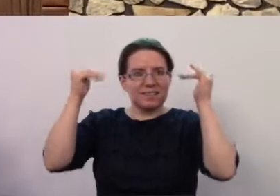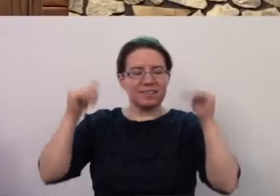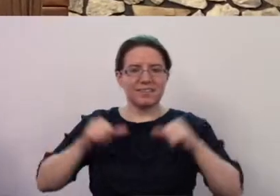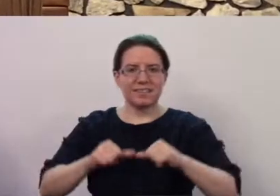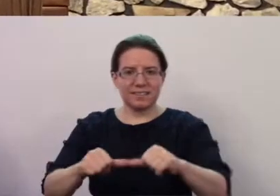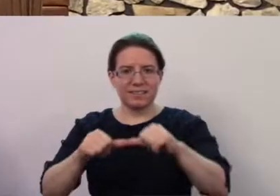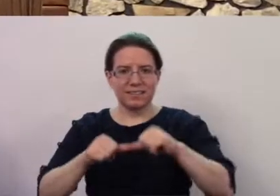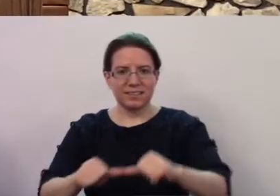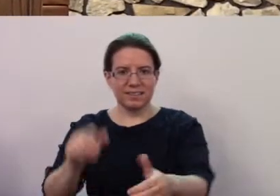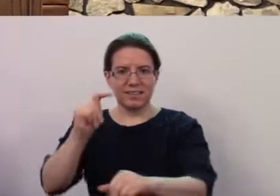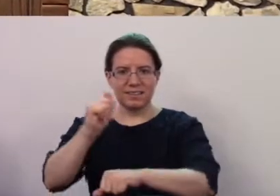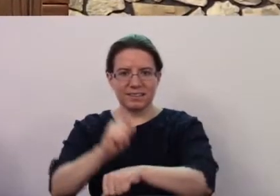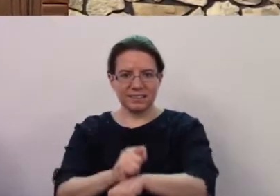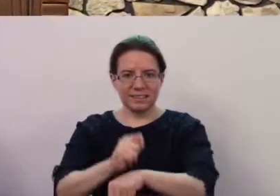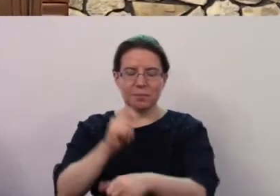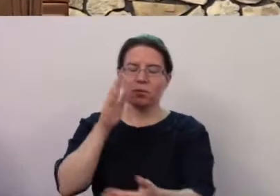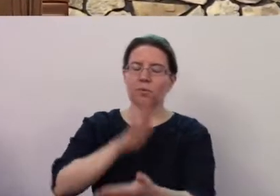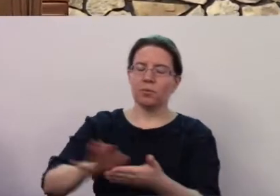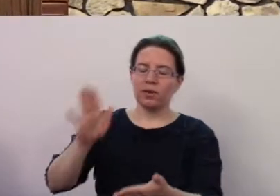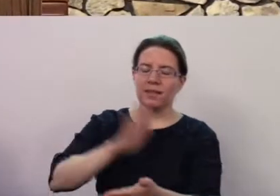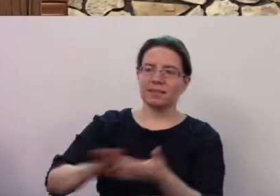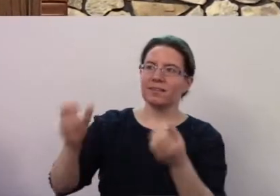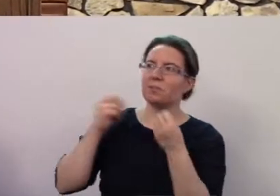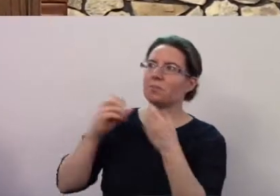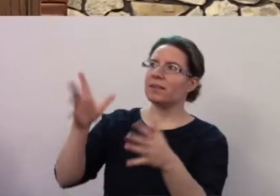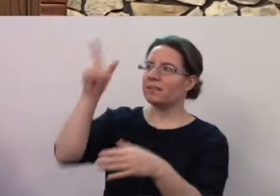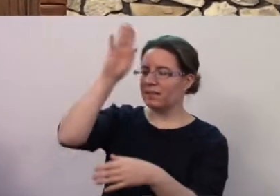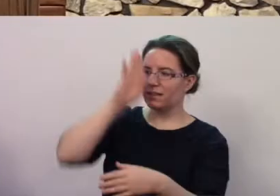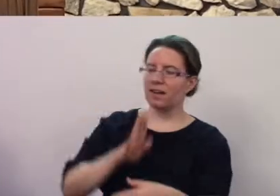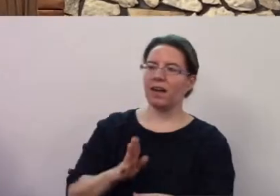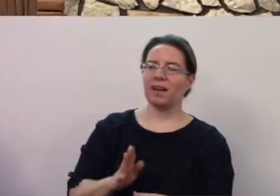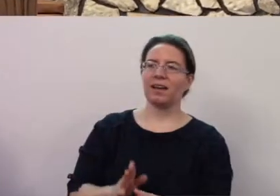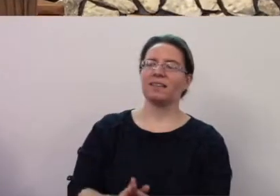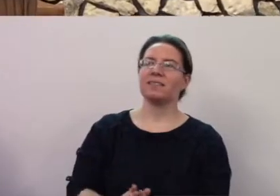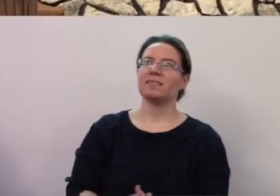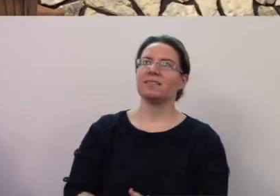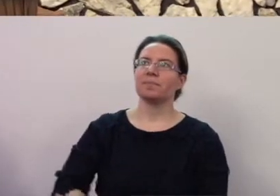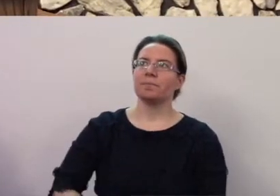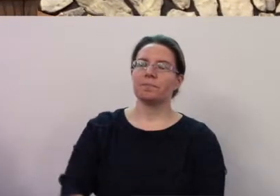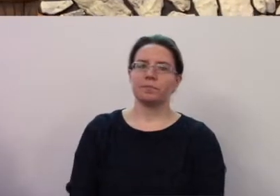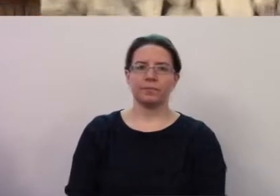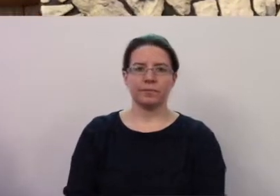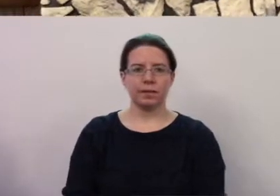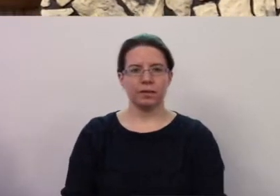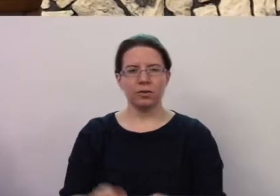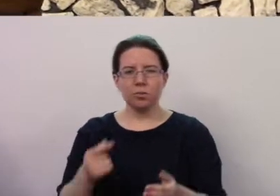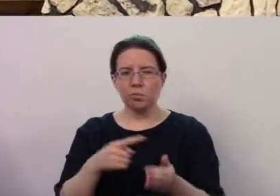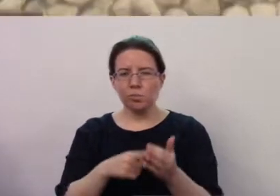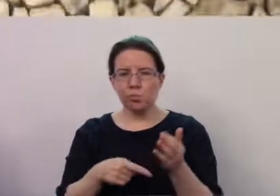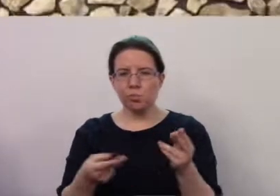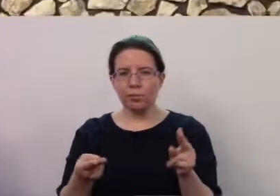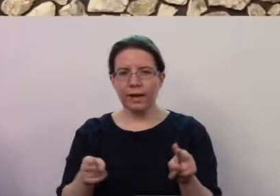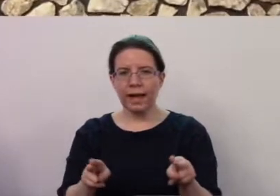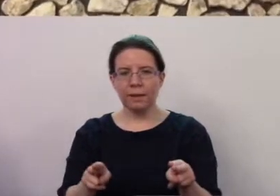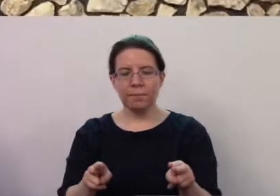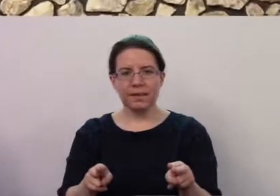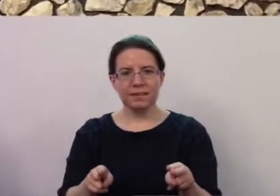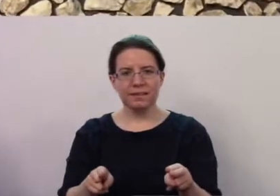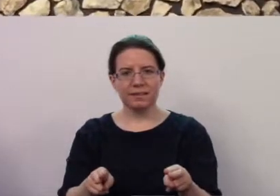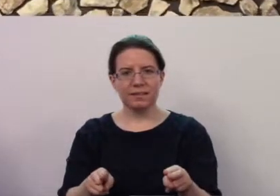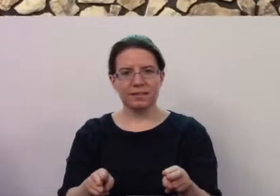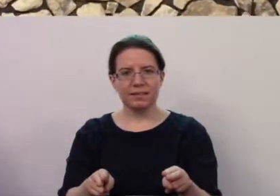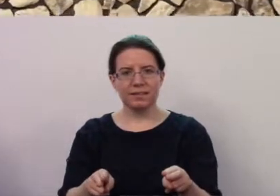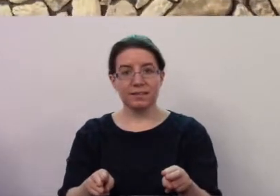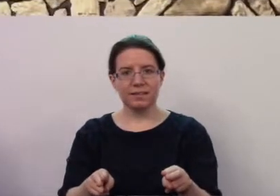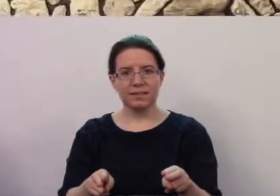All right. And they were continually in the temple praising and blessing God. Amen. And as a result of